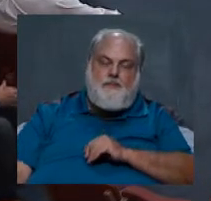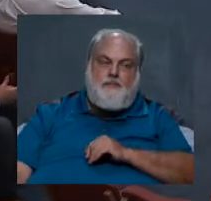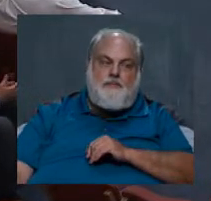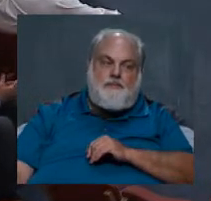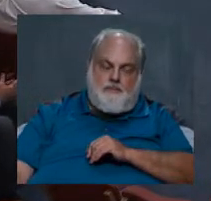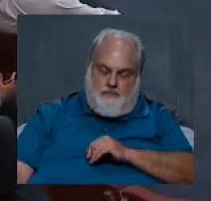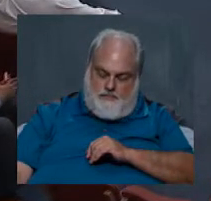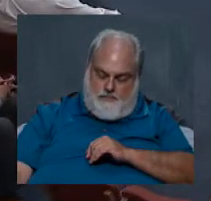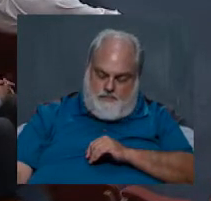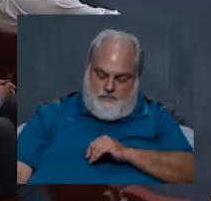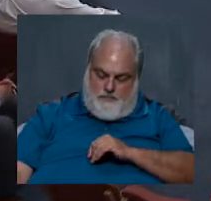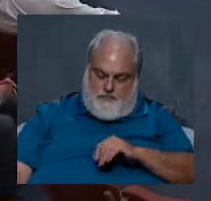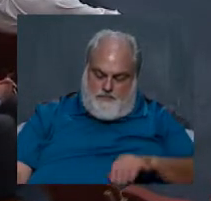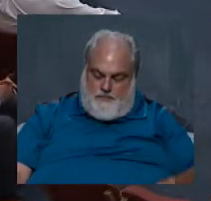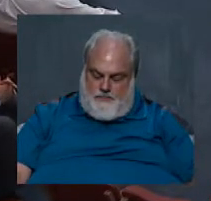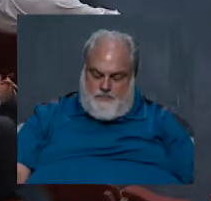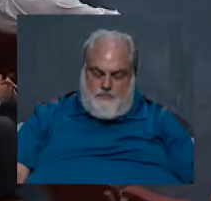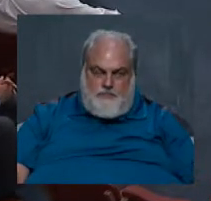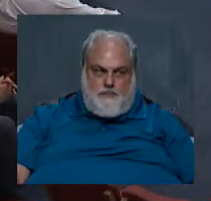Alan.